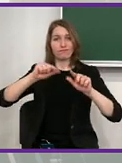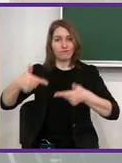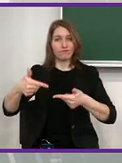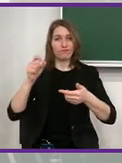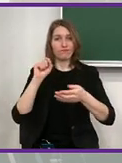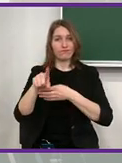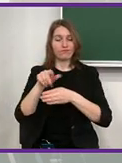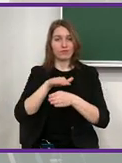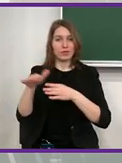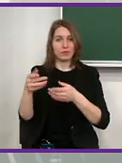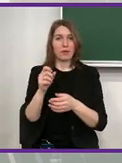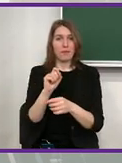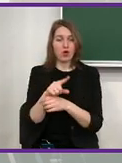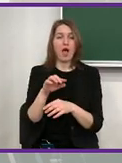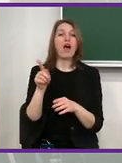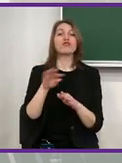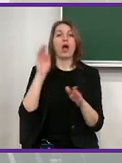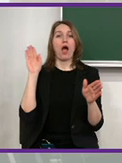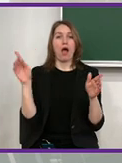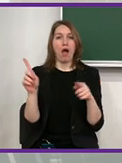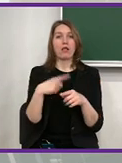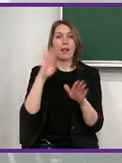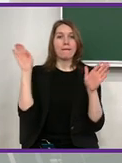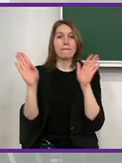from a contractor